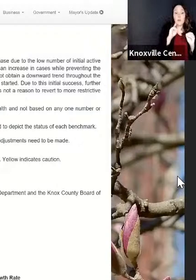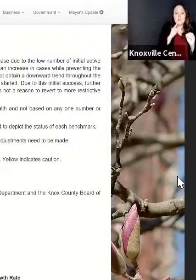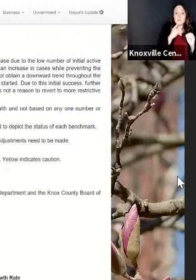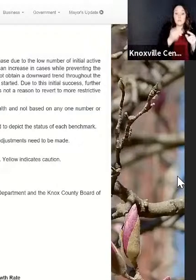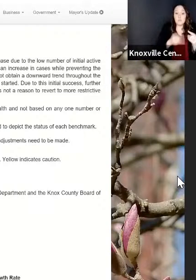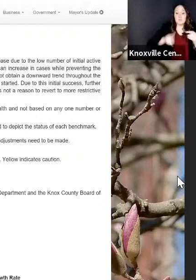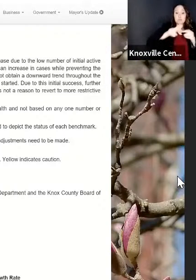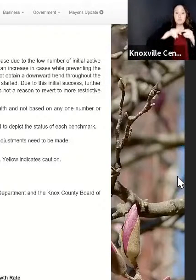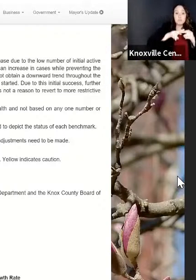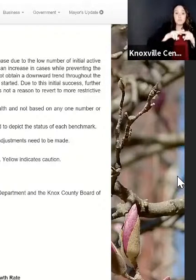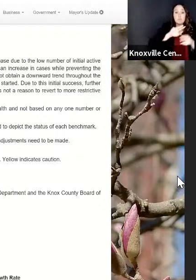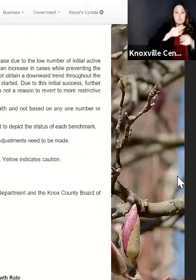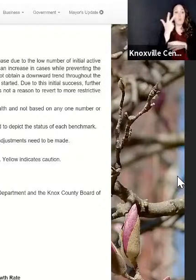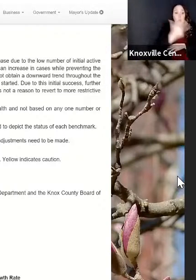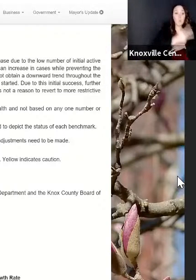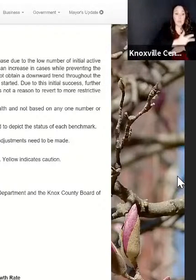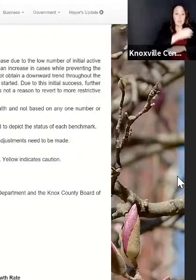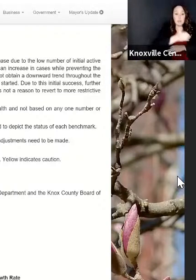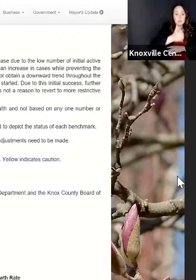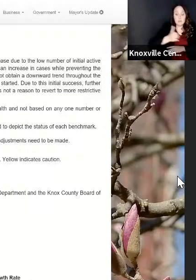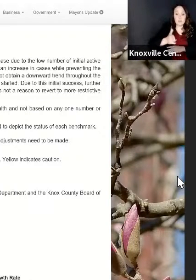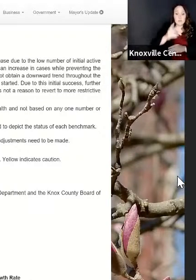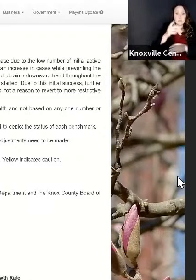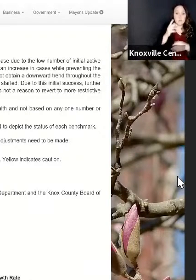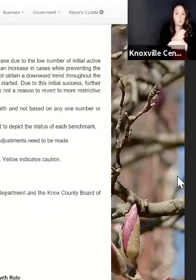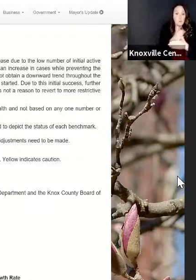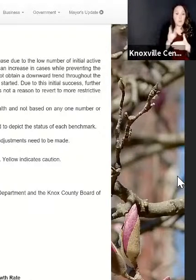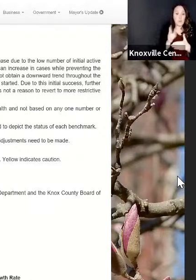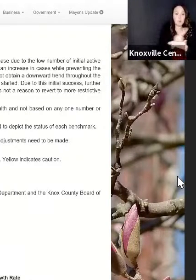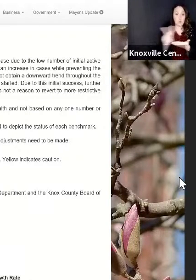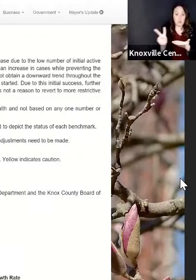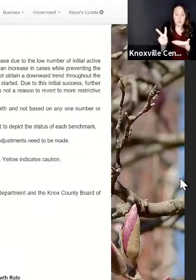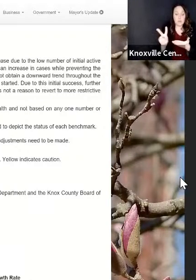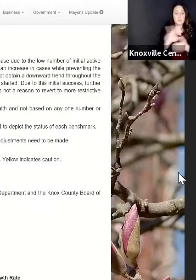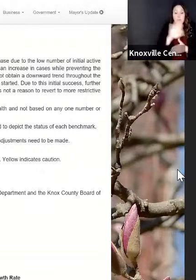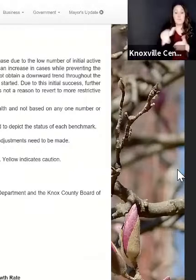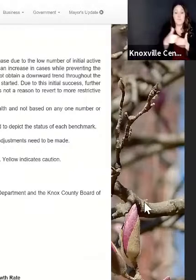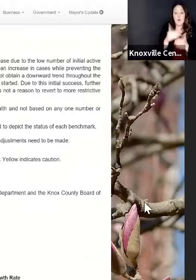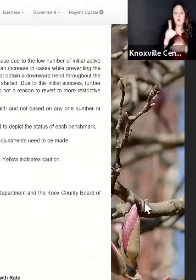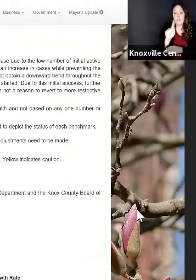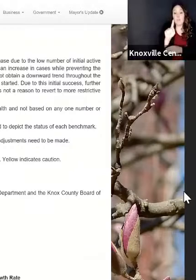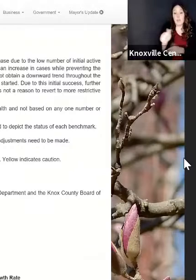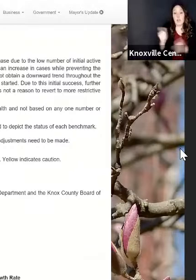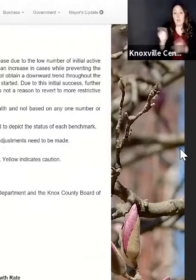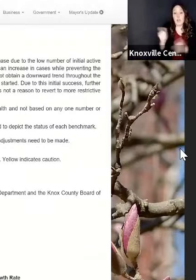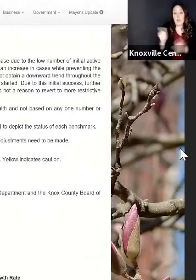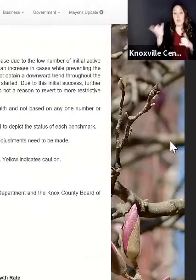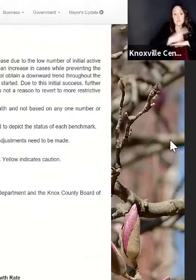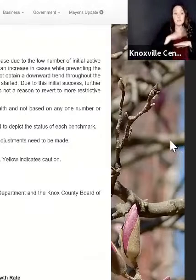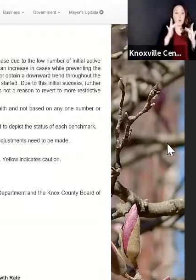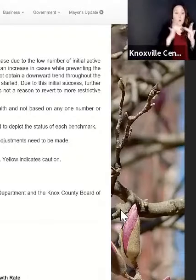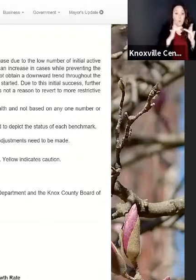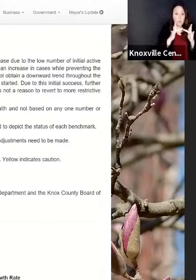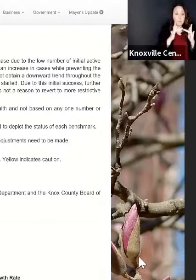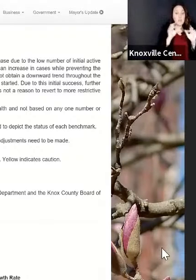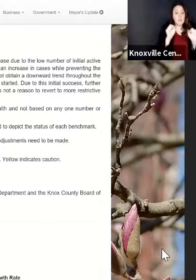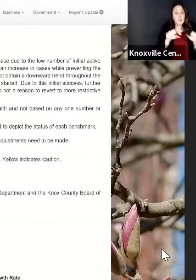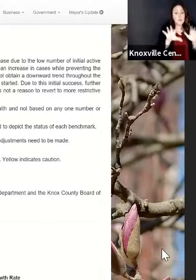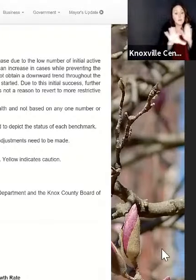significant shifts with a 2-week time period. All the data we are going to talk about today is on our website, and you can find